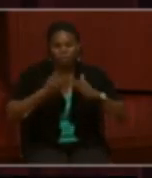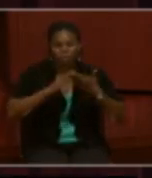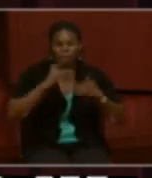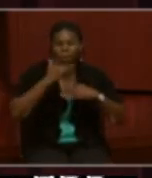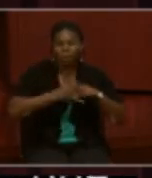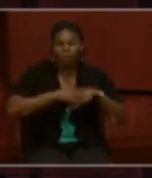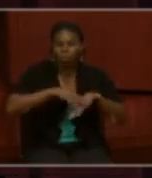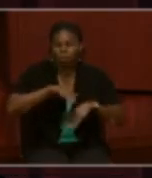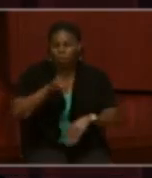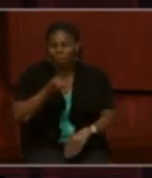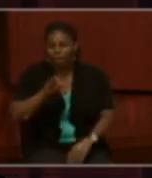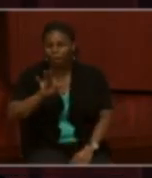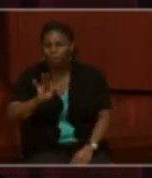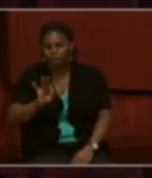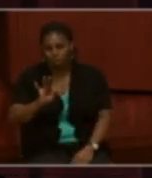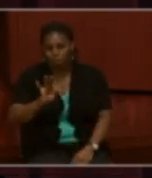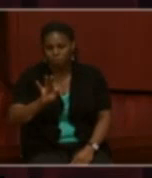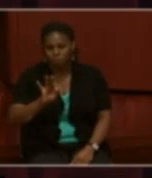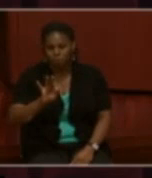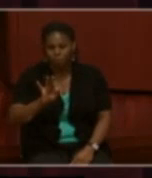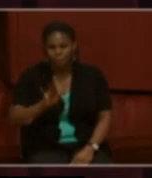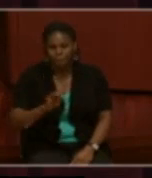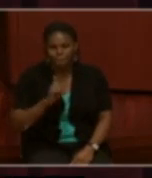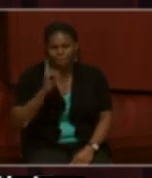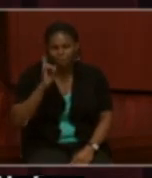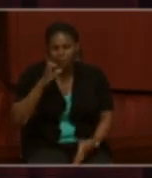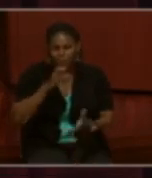And eventually, I think they're going to have those